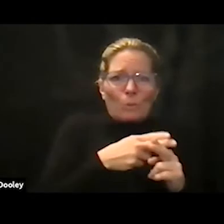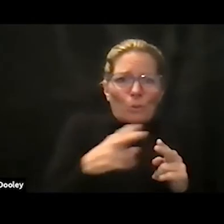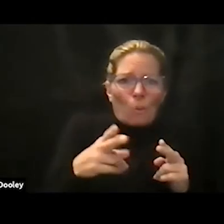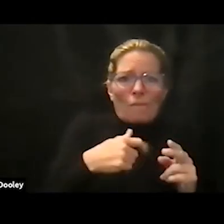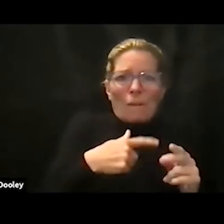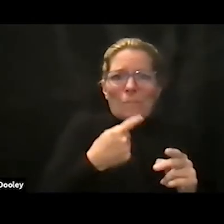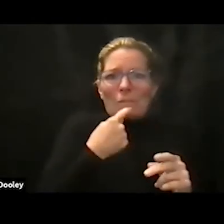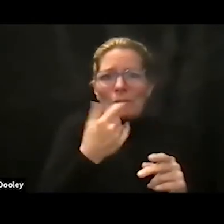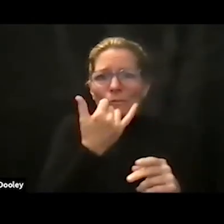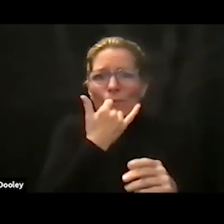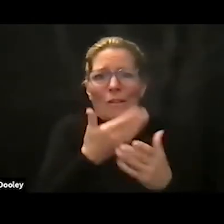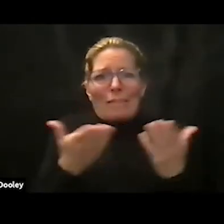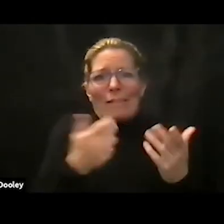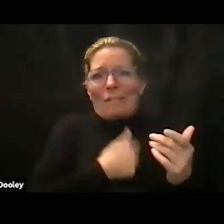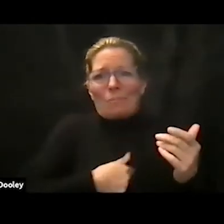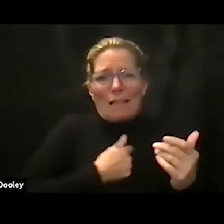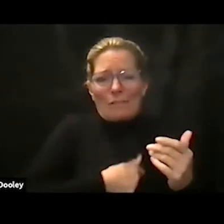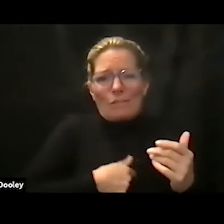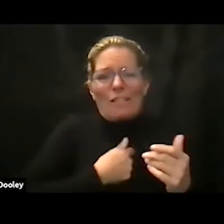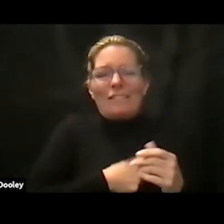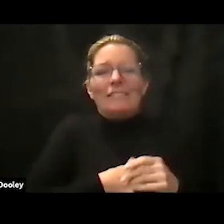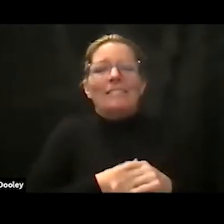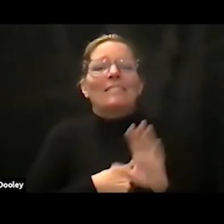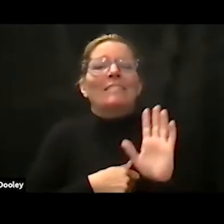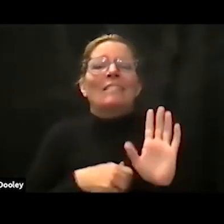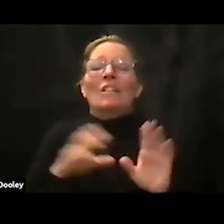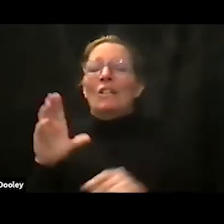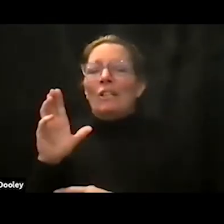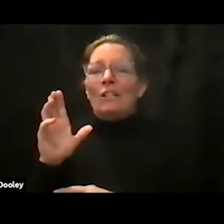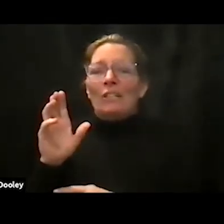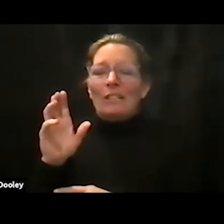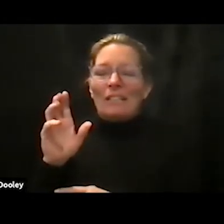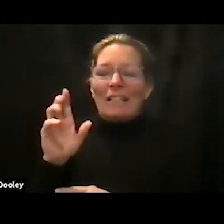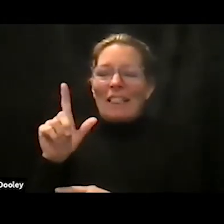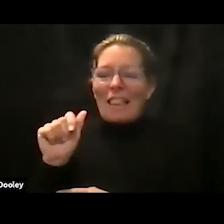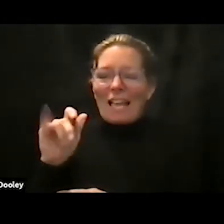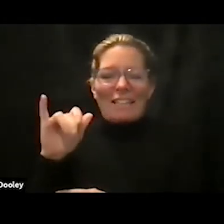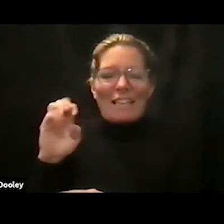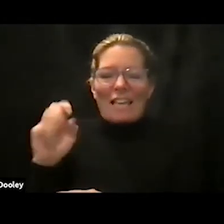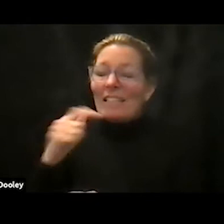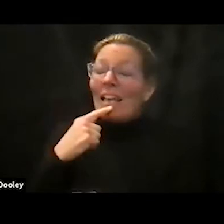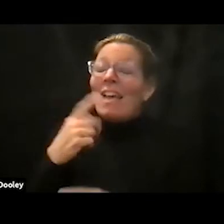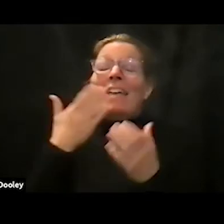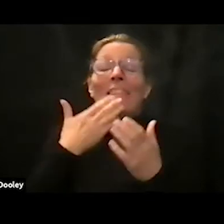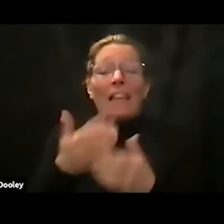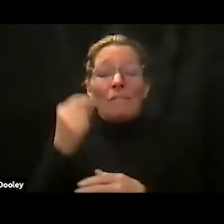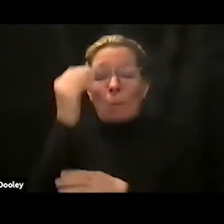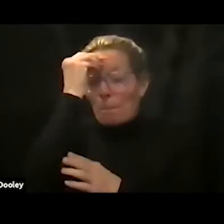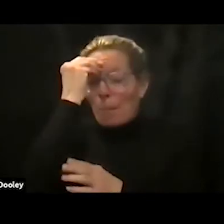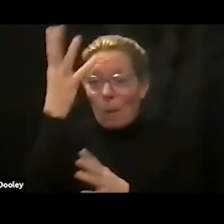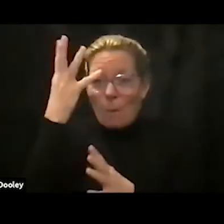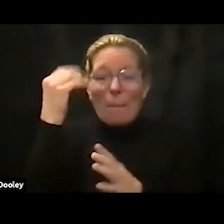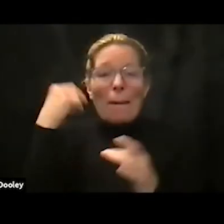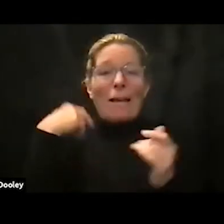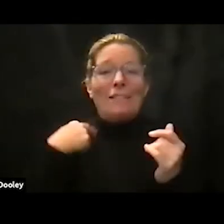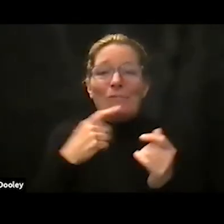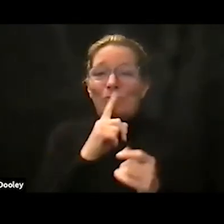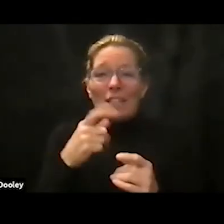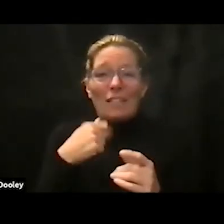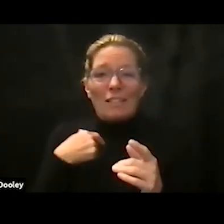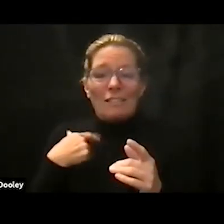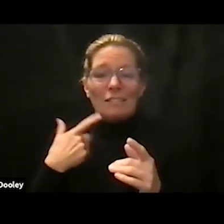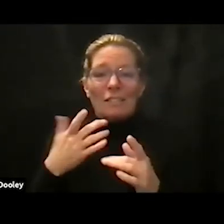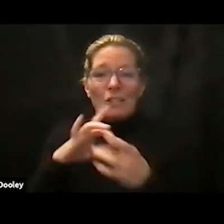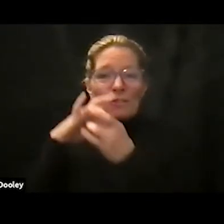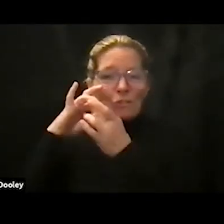saying the wrong thing. I apologize. You're doing everything right. Thank you so much for literally blowing my mind, bringing me out to